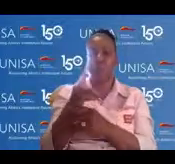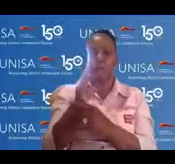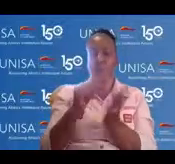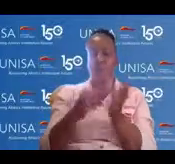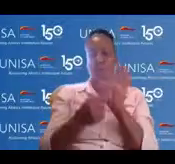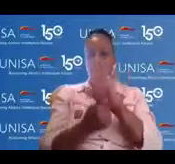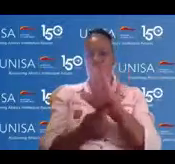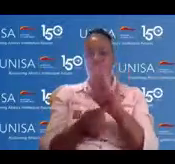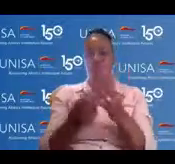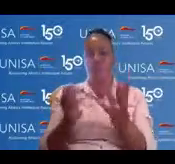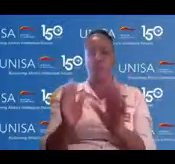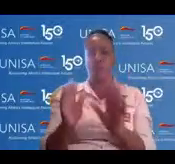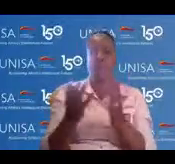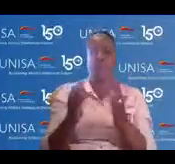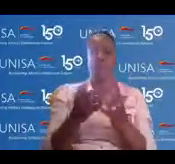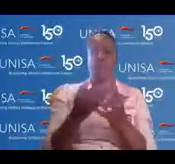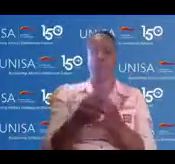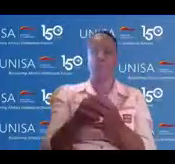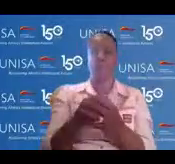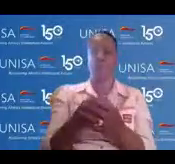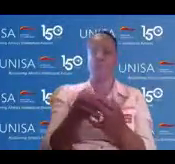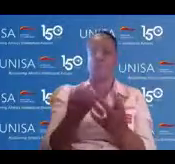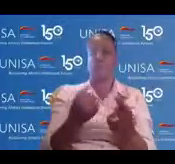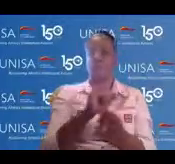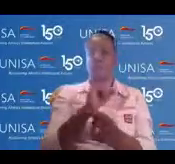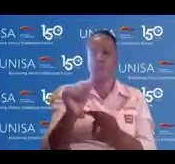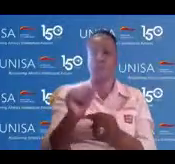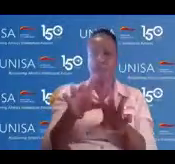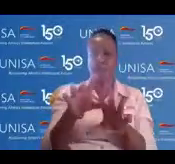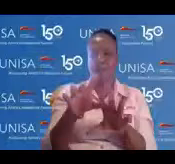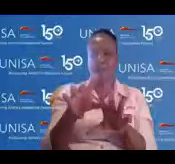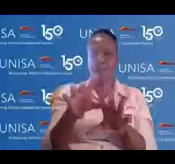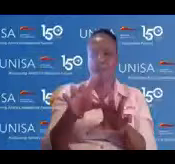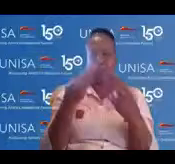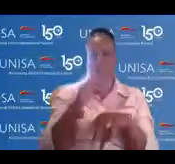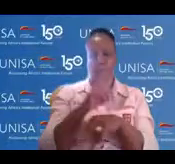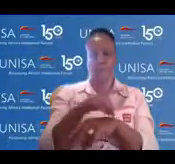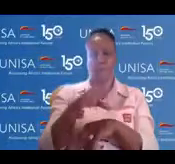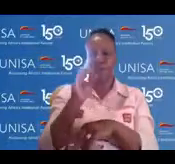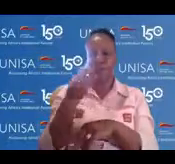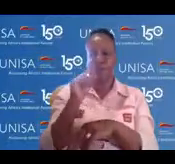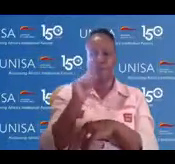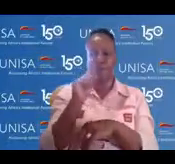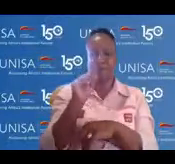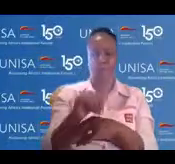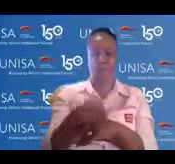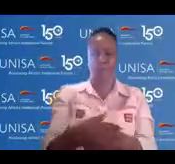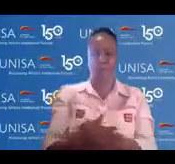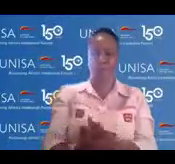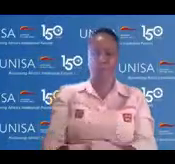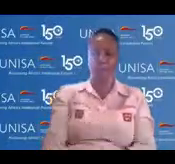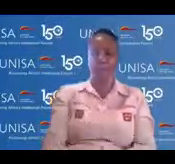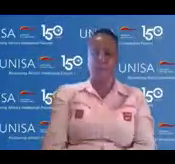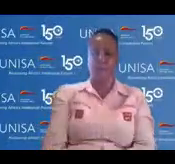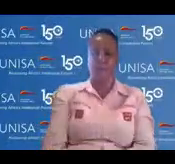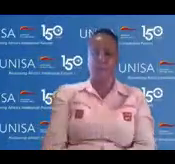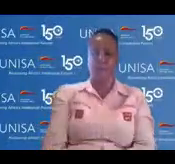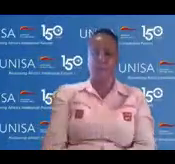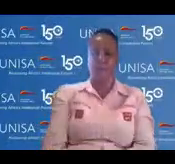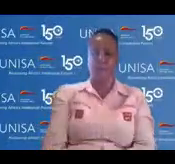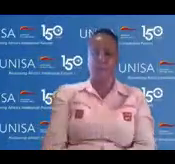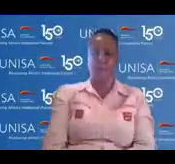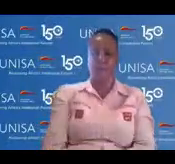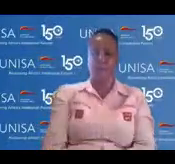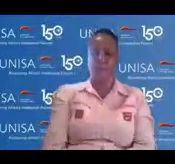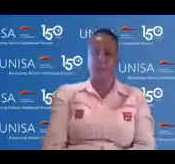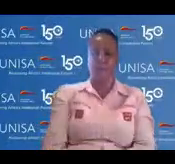arm yourselves for the exams. Thanks, Dr. Chetty. Thanks so much, David, for that. So colleagues, ladies and gentlemen, watch that particular space and look